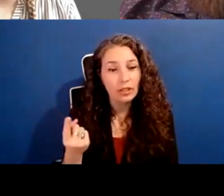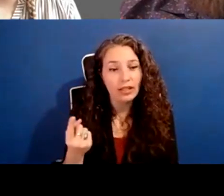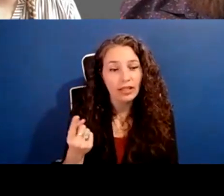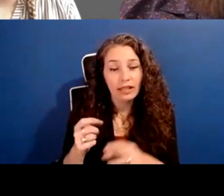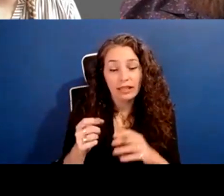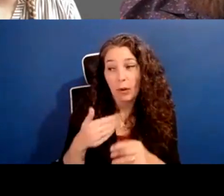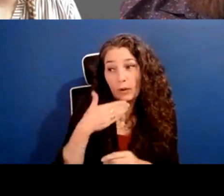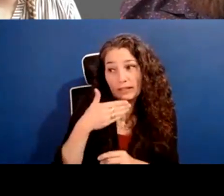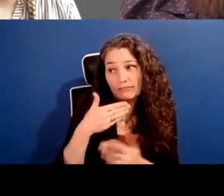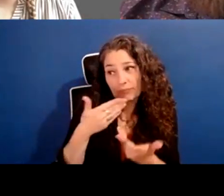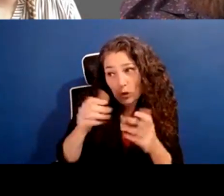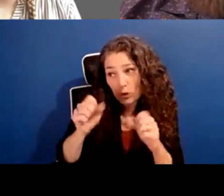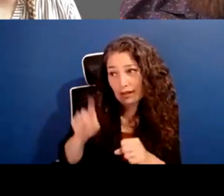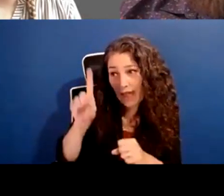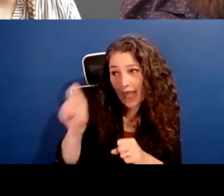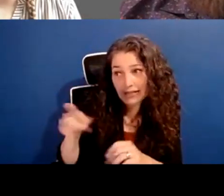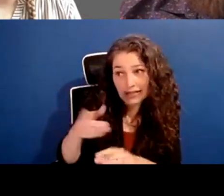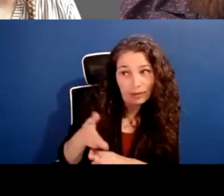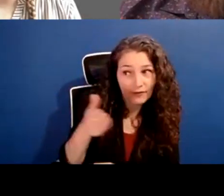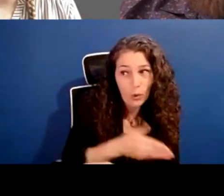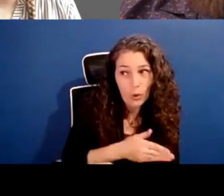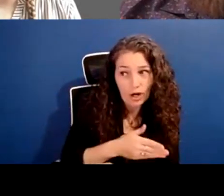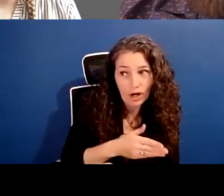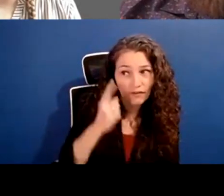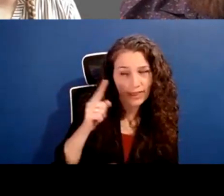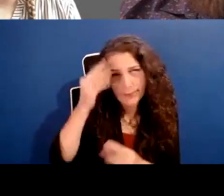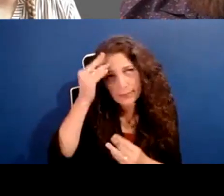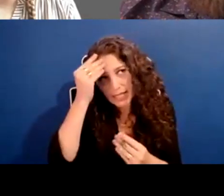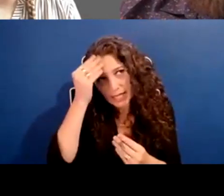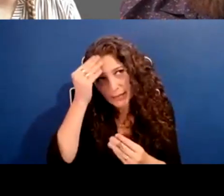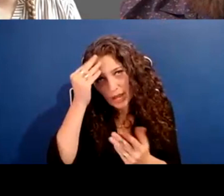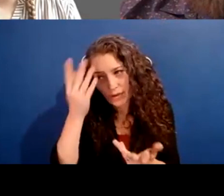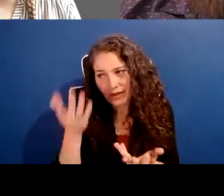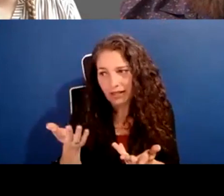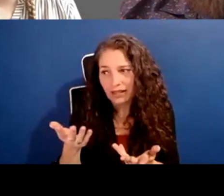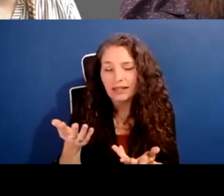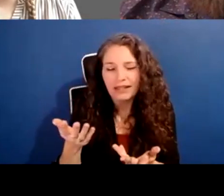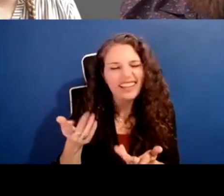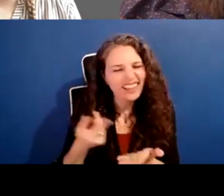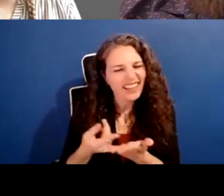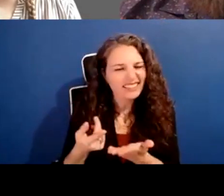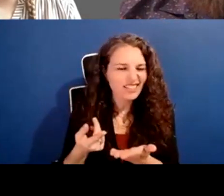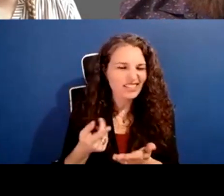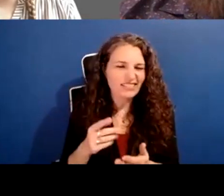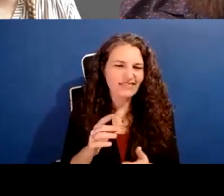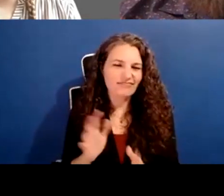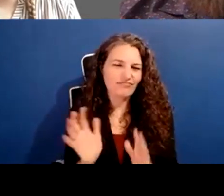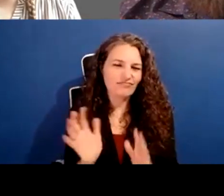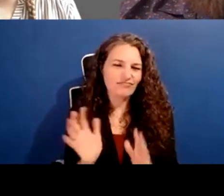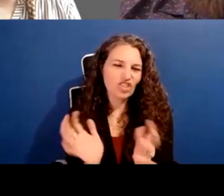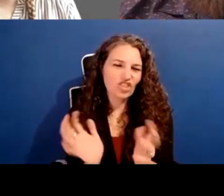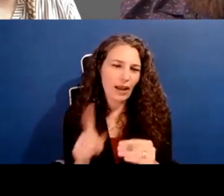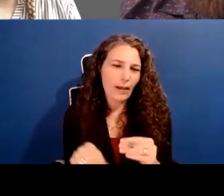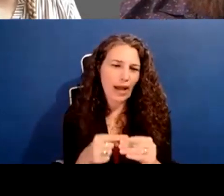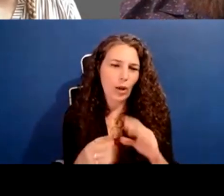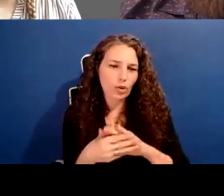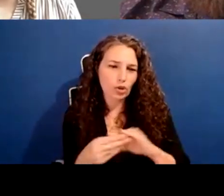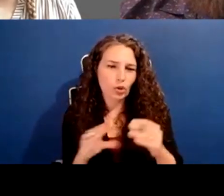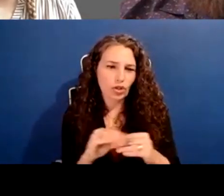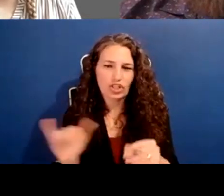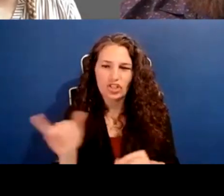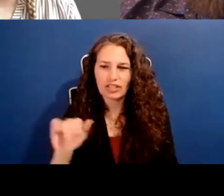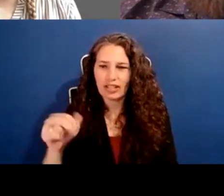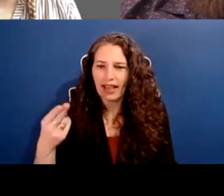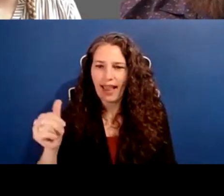then kind of like talk about specific stories. Cause like Hannah mentioned, like the storytelling aspect is really important in podcasts. And